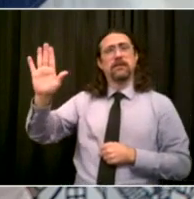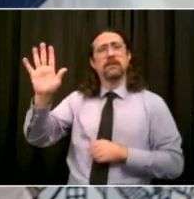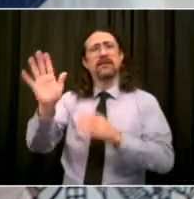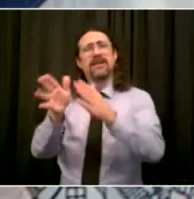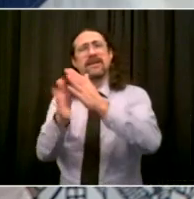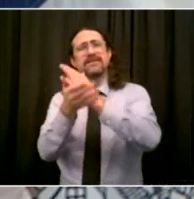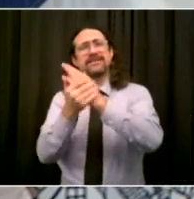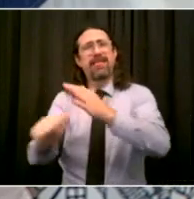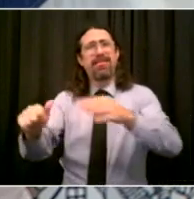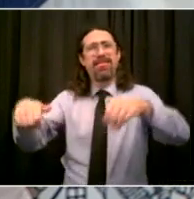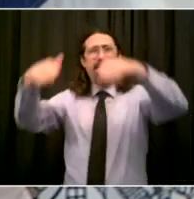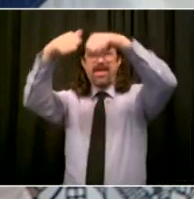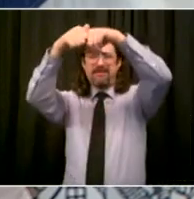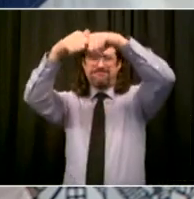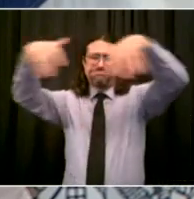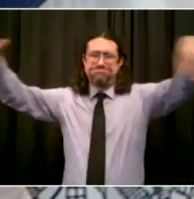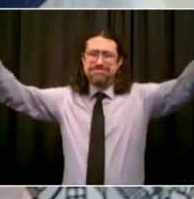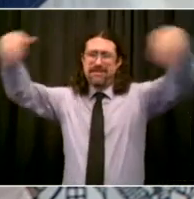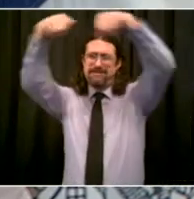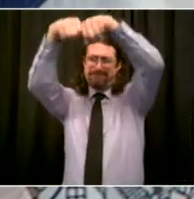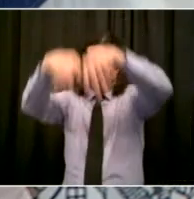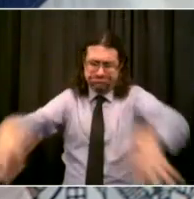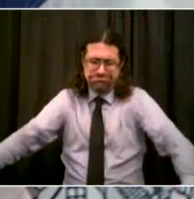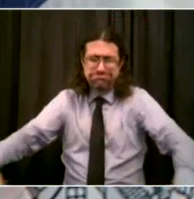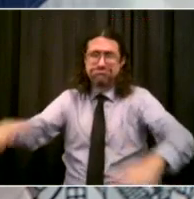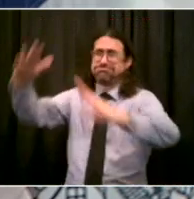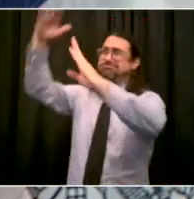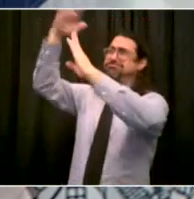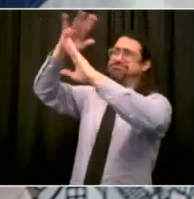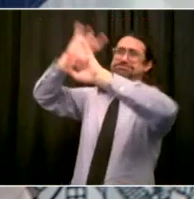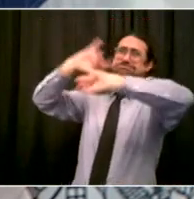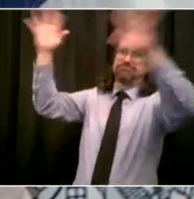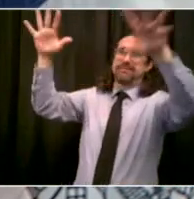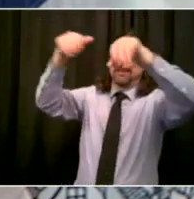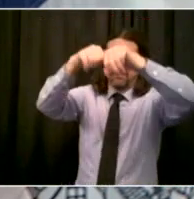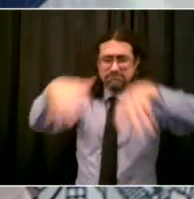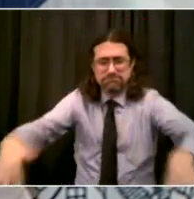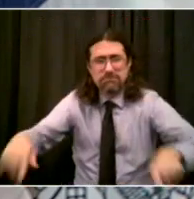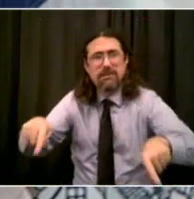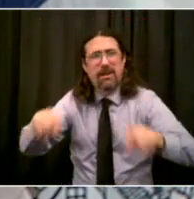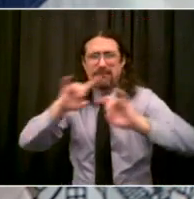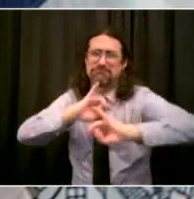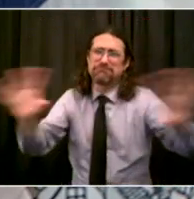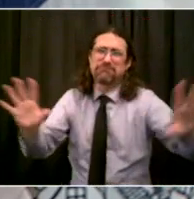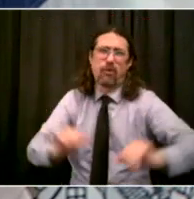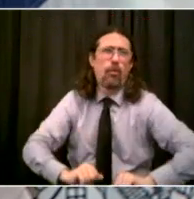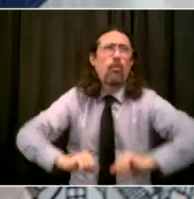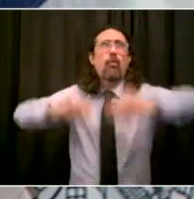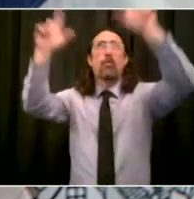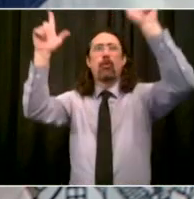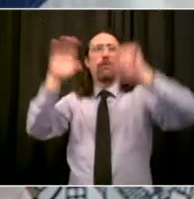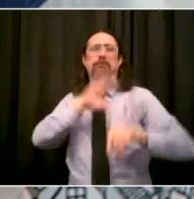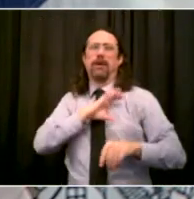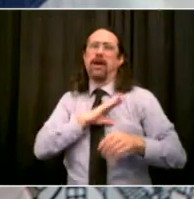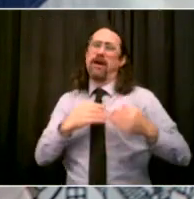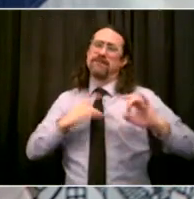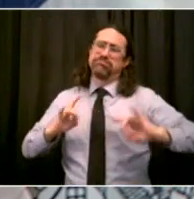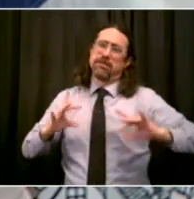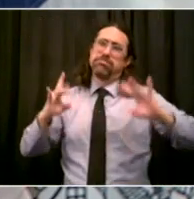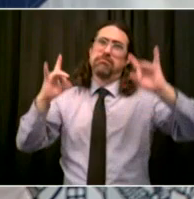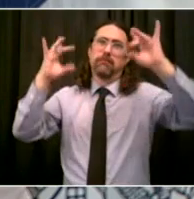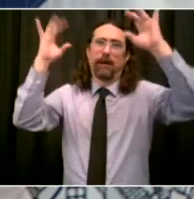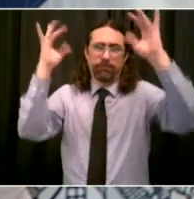from within the NYPD or people who worked in the NYPD to the highest positions, obviously with the 3